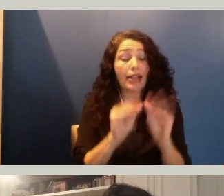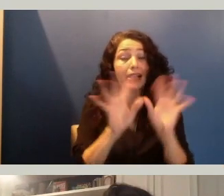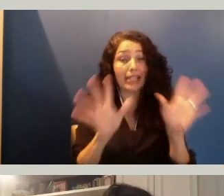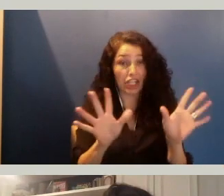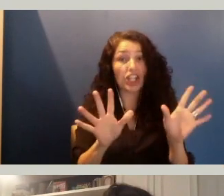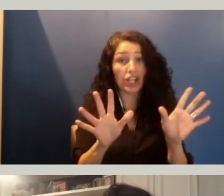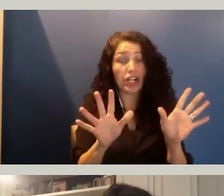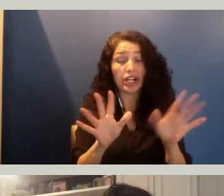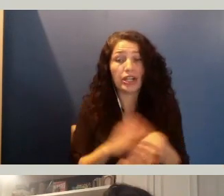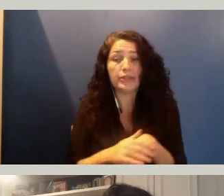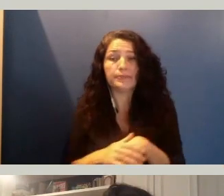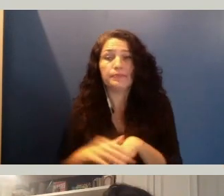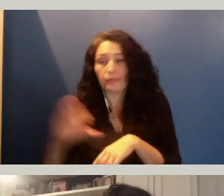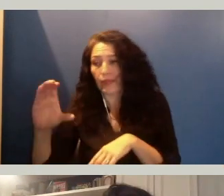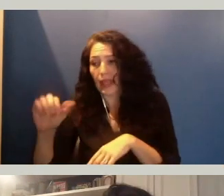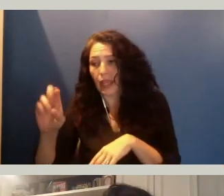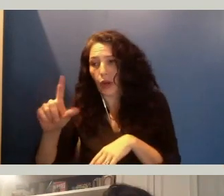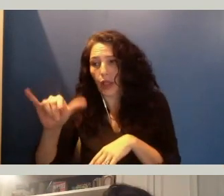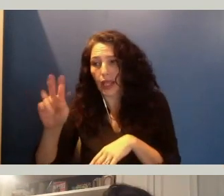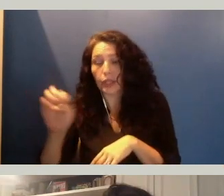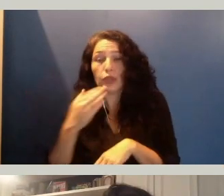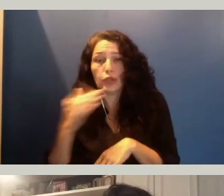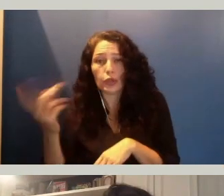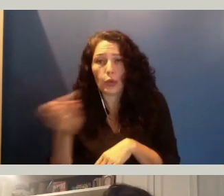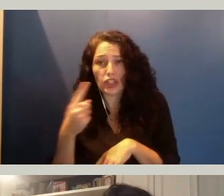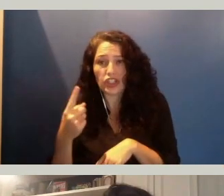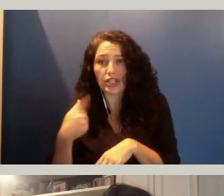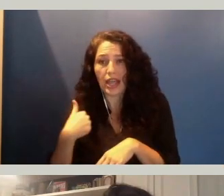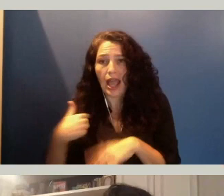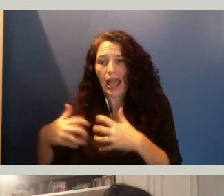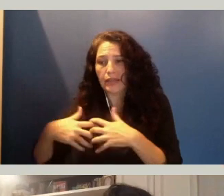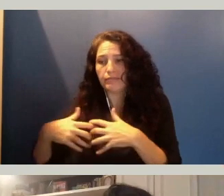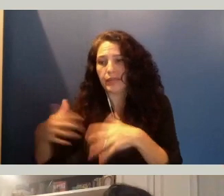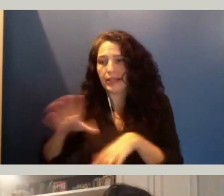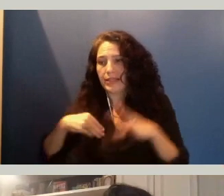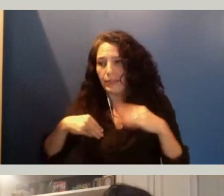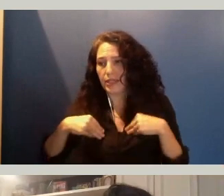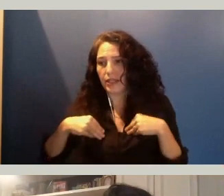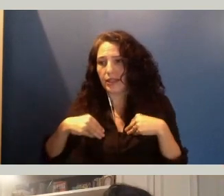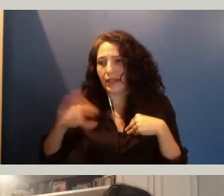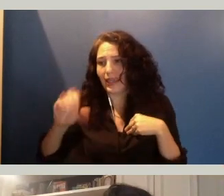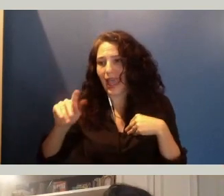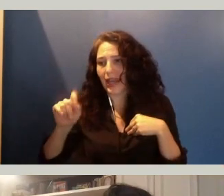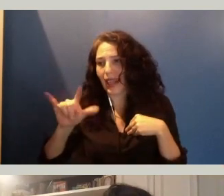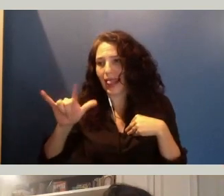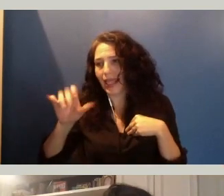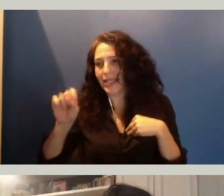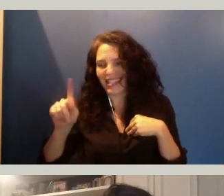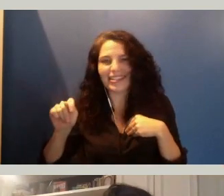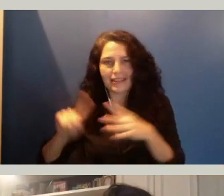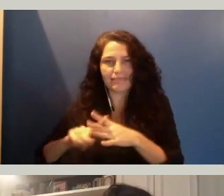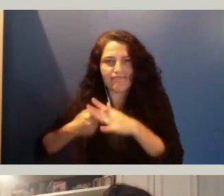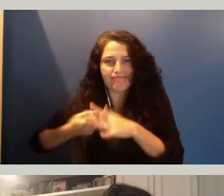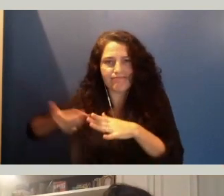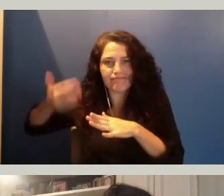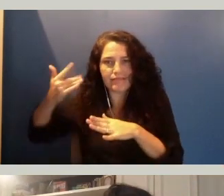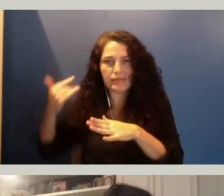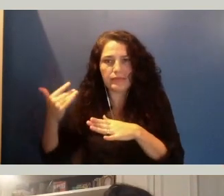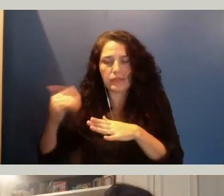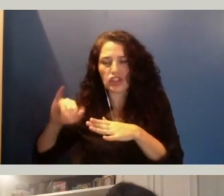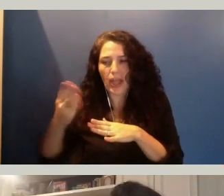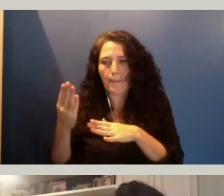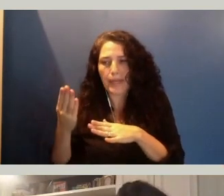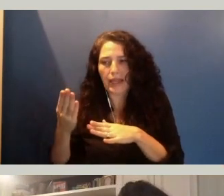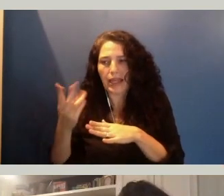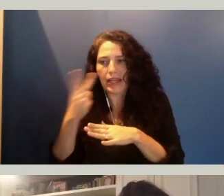It's a great question, and it's a huge problem. I mean, I think even before I took the Catalyst job a few years ago, seeing the trend of philanthropists